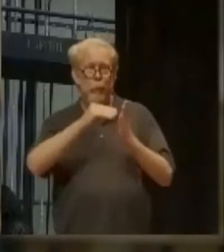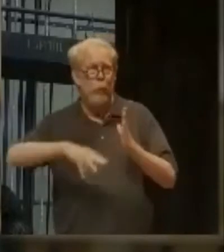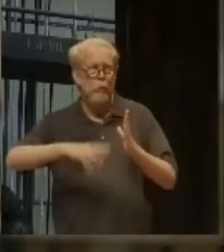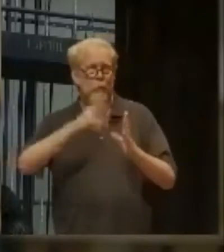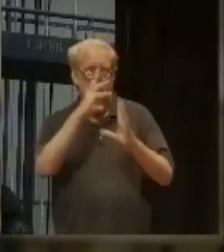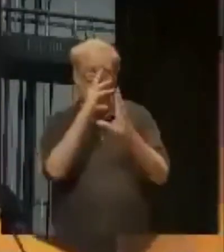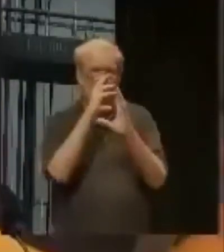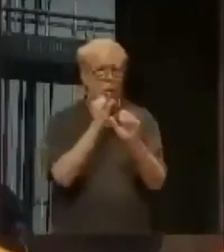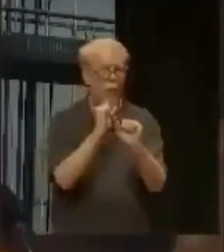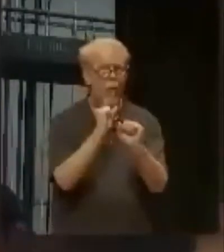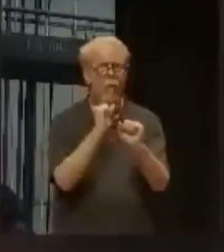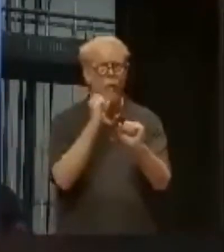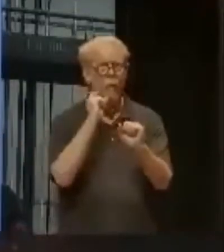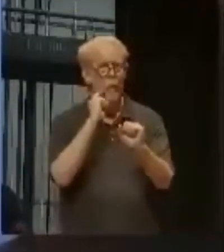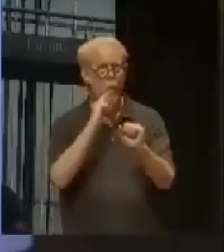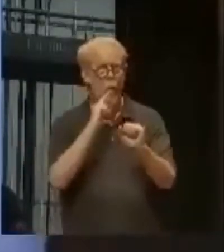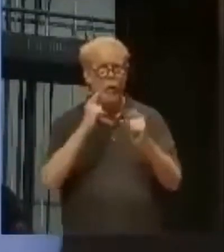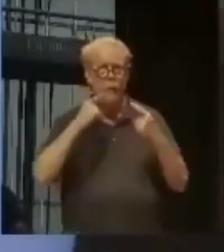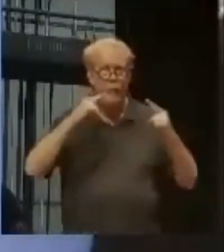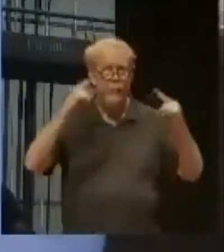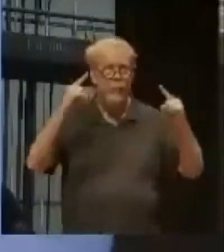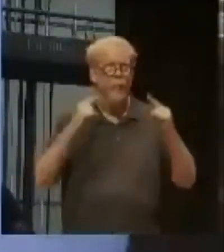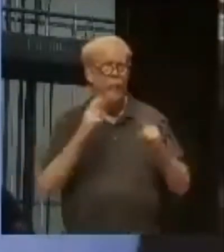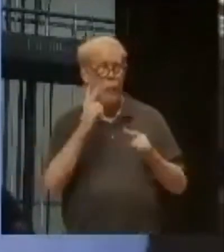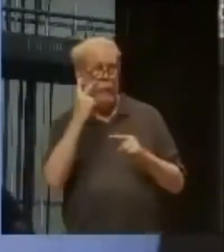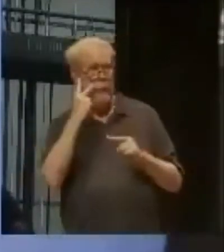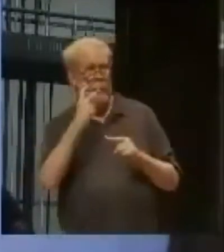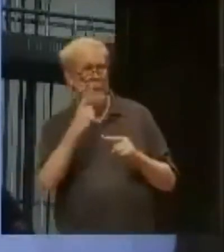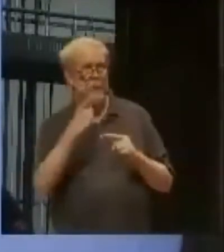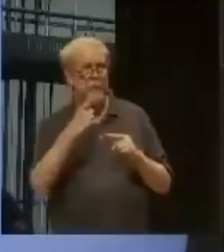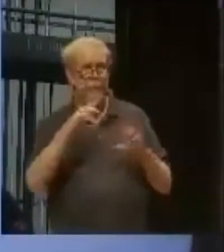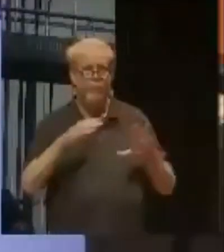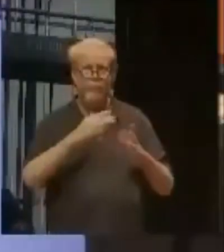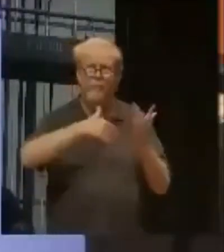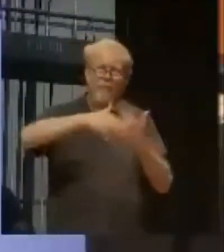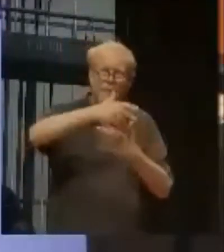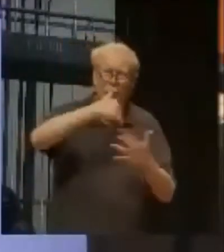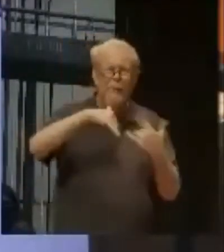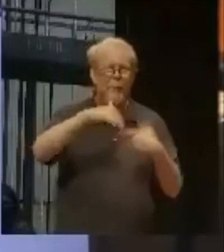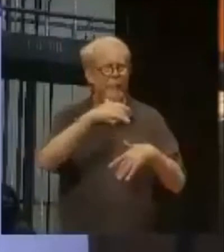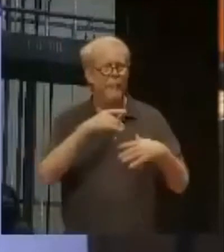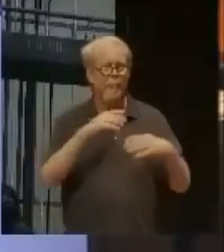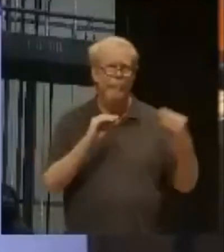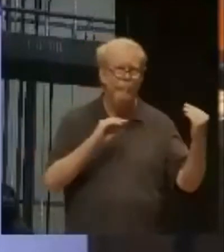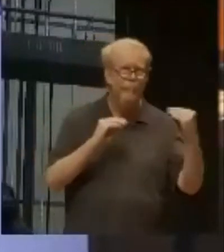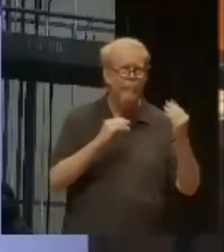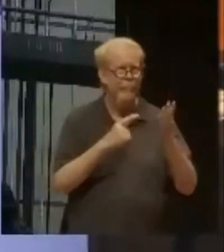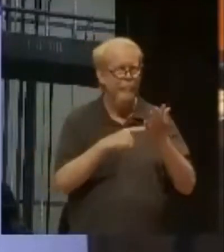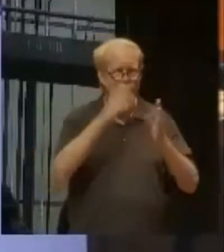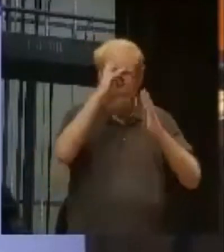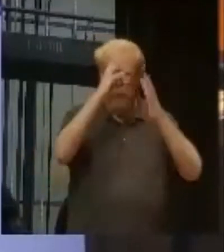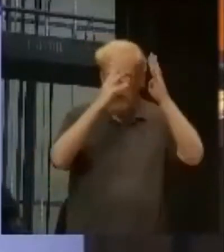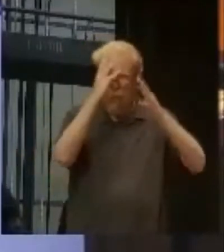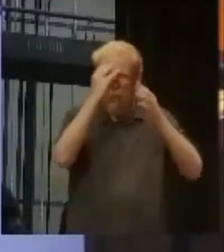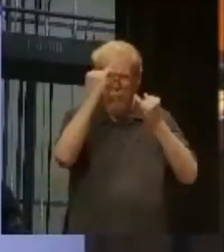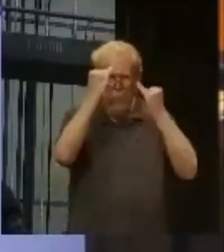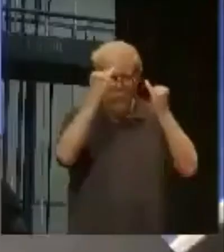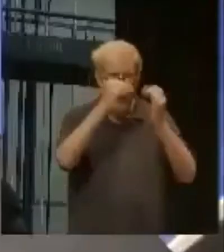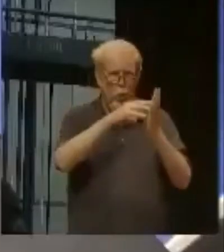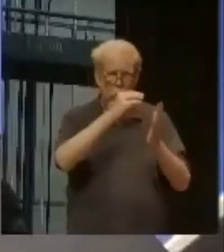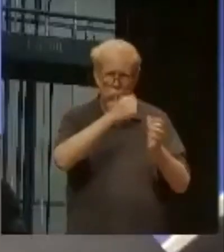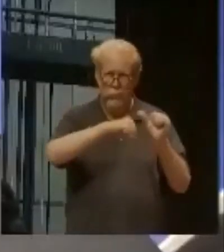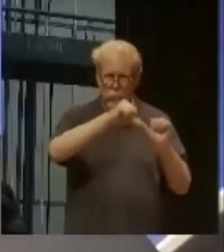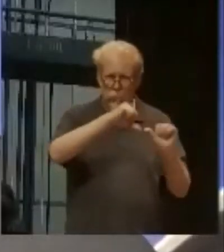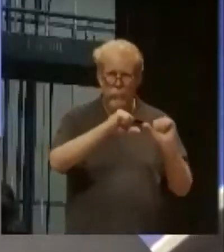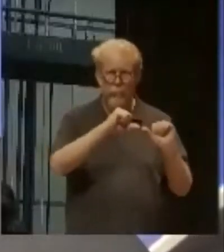in order to succeed, where you'll see a lot of project-based learning. You'll see students interacting with one another, creating ideas, learning from one another. At